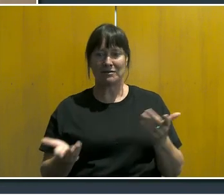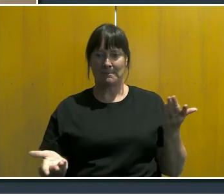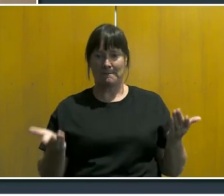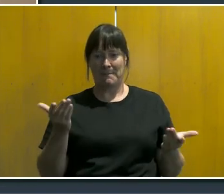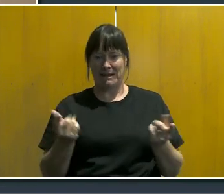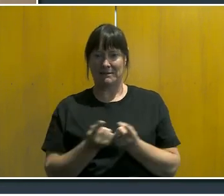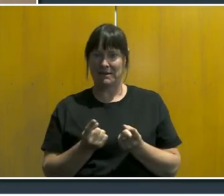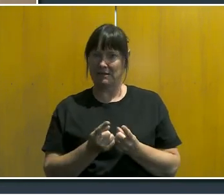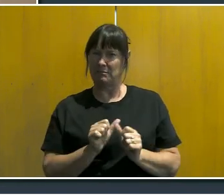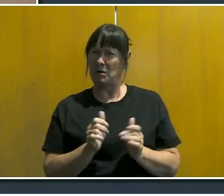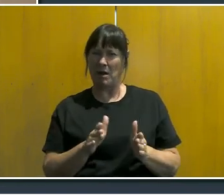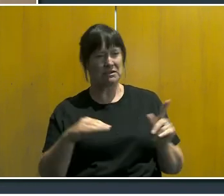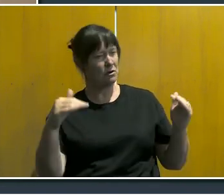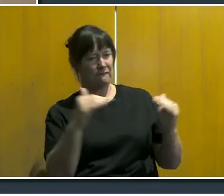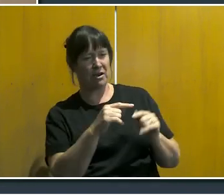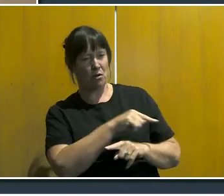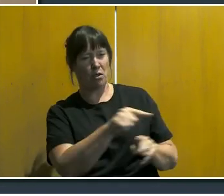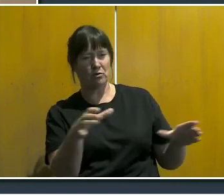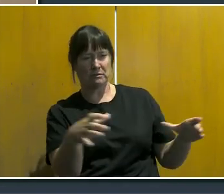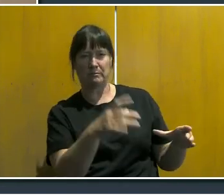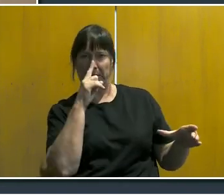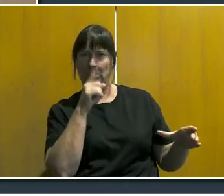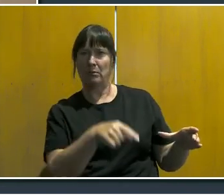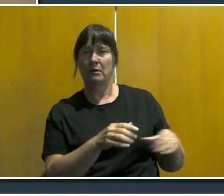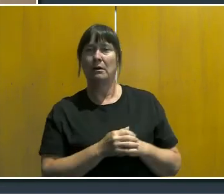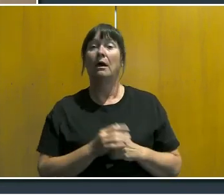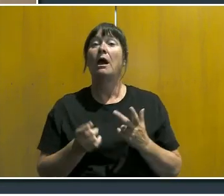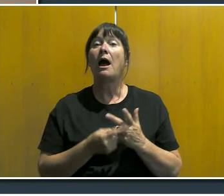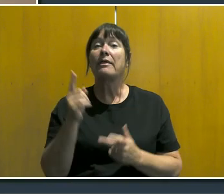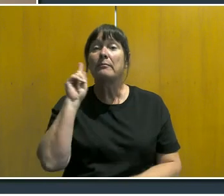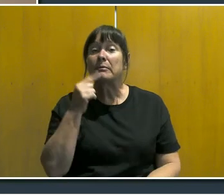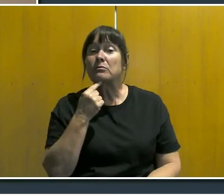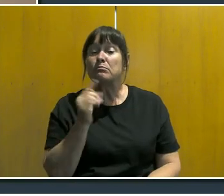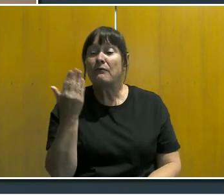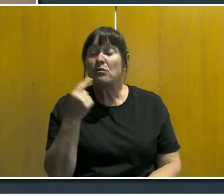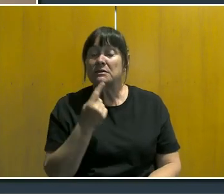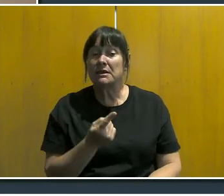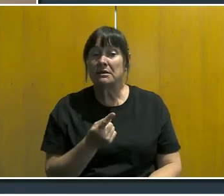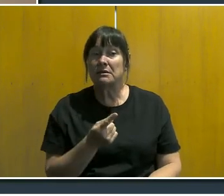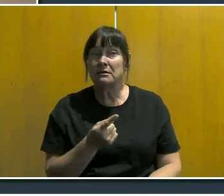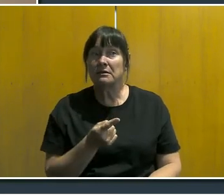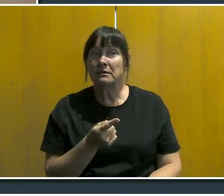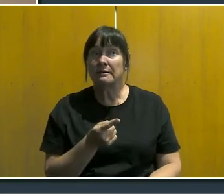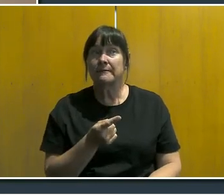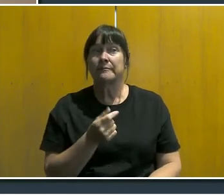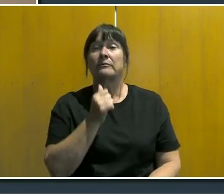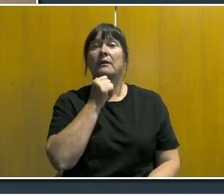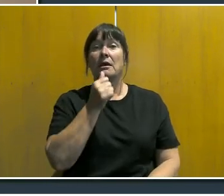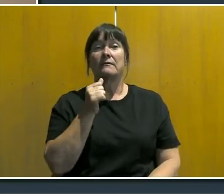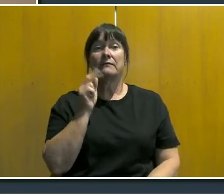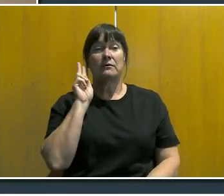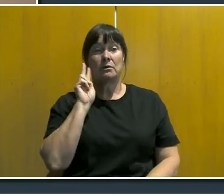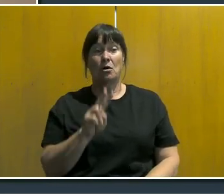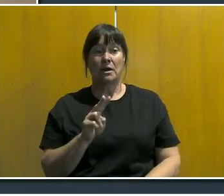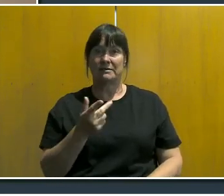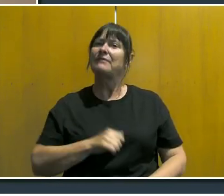to speak. I've heard other submitters make the comment, if you look at the size of the rural